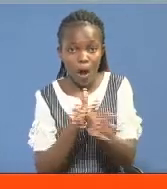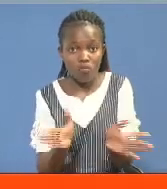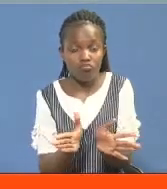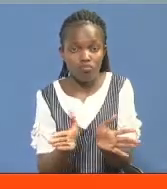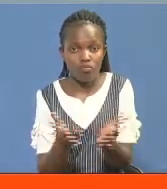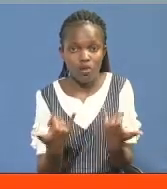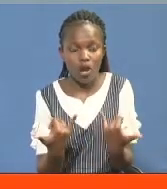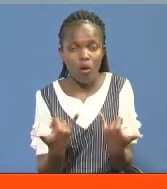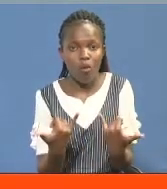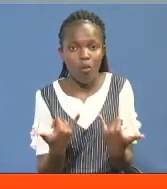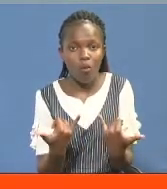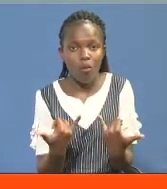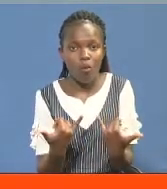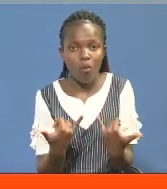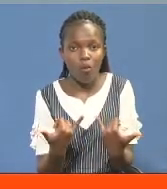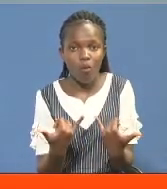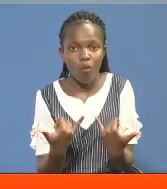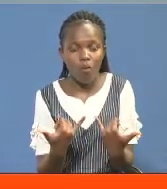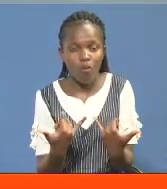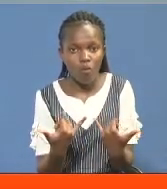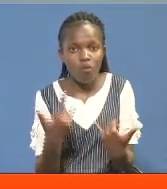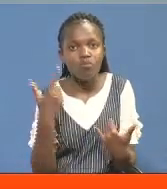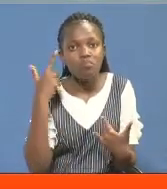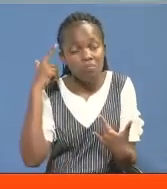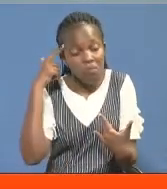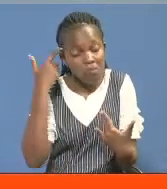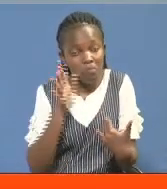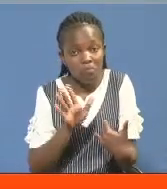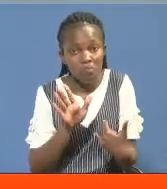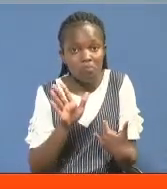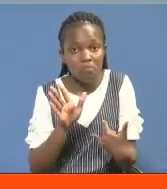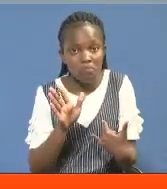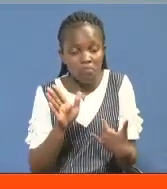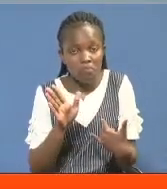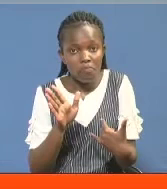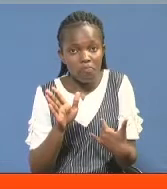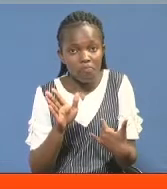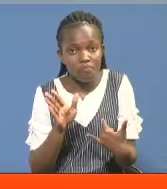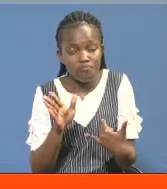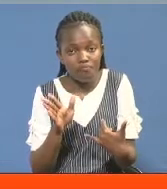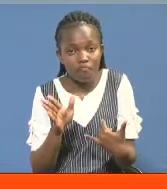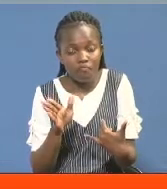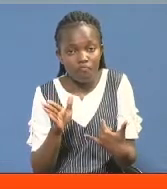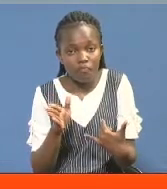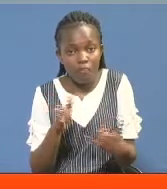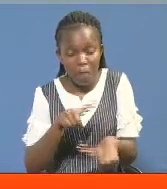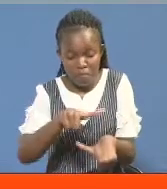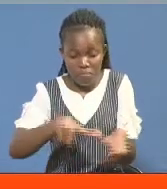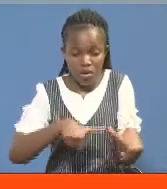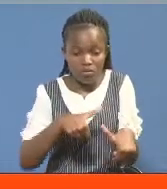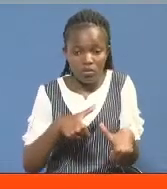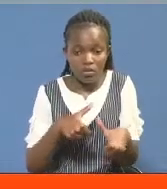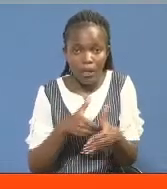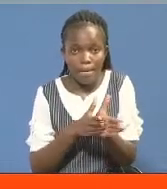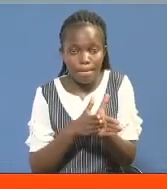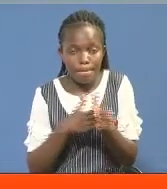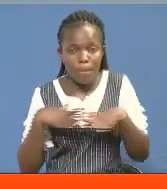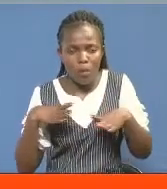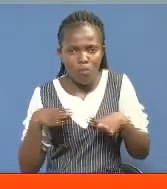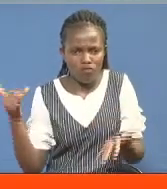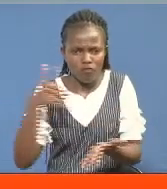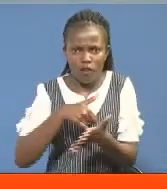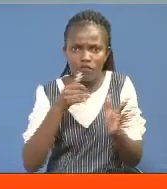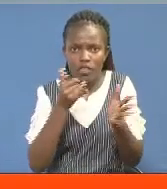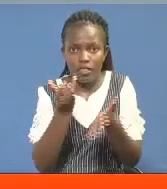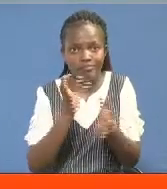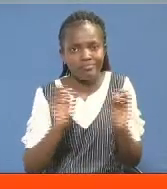All right, now that is a perspective you're putting right there concerning the issue of Kenyans not being involved, which is the case. When you're looking into